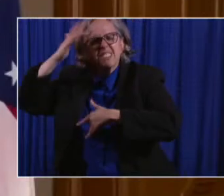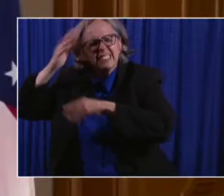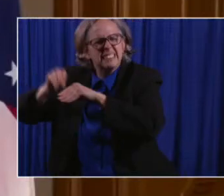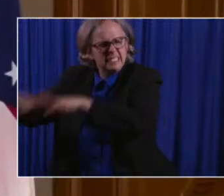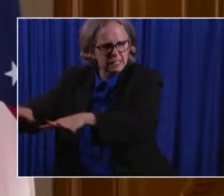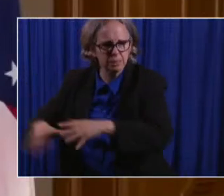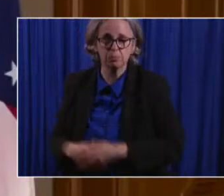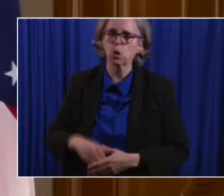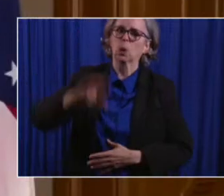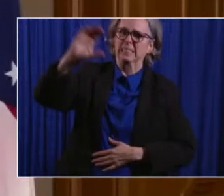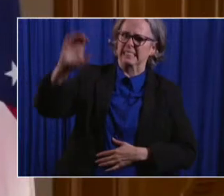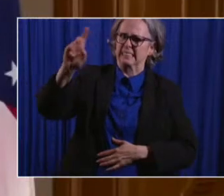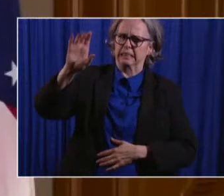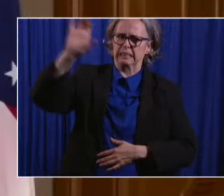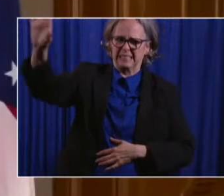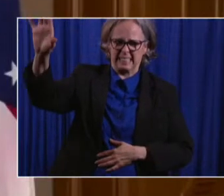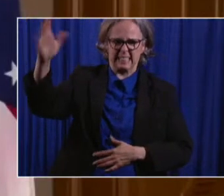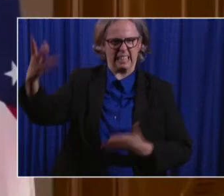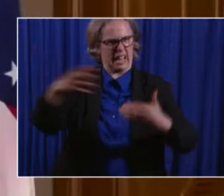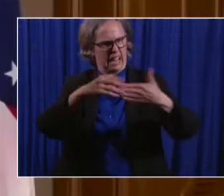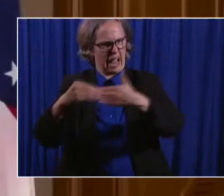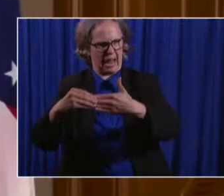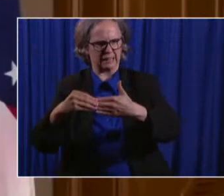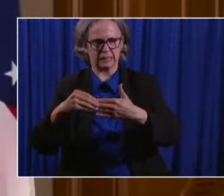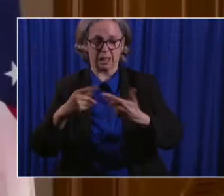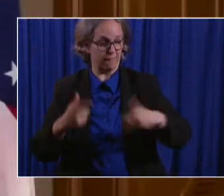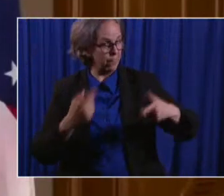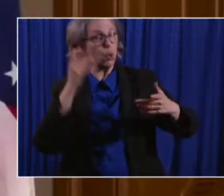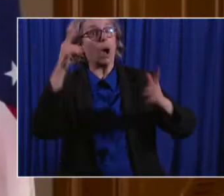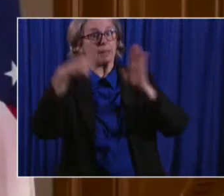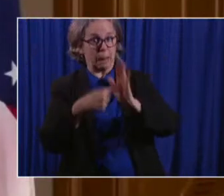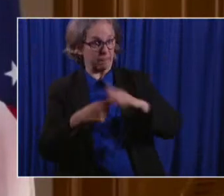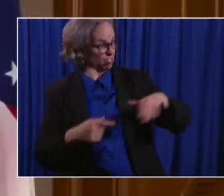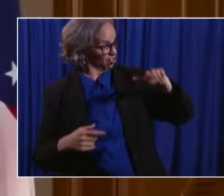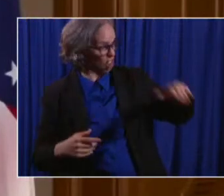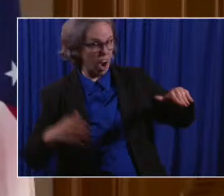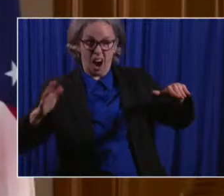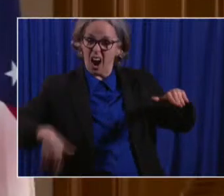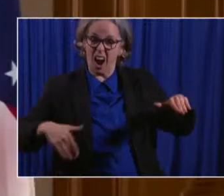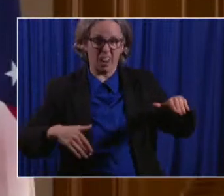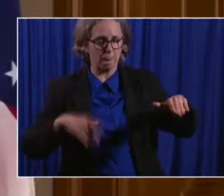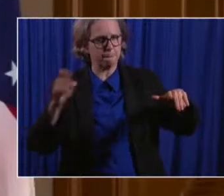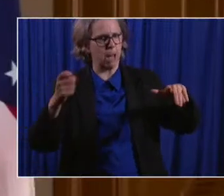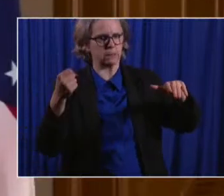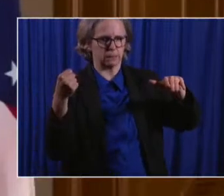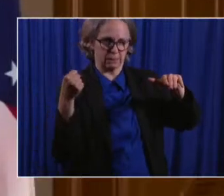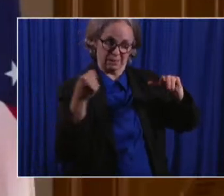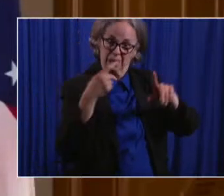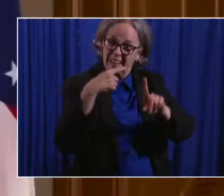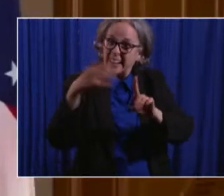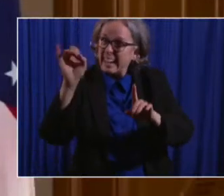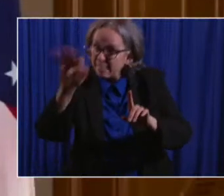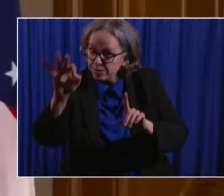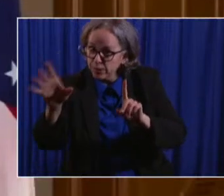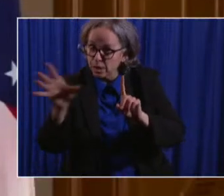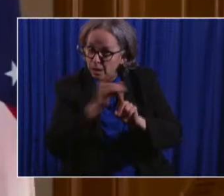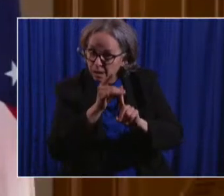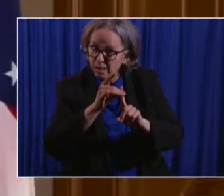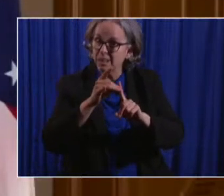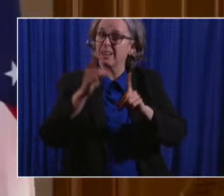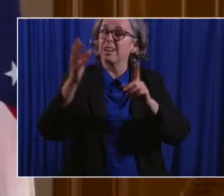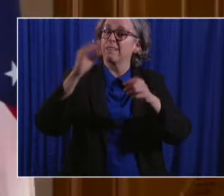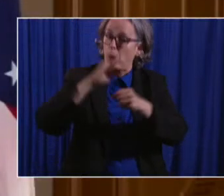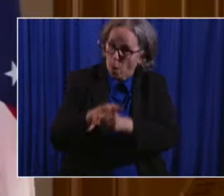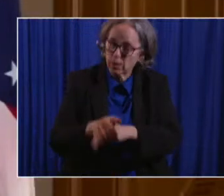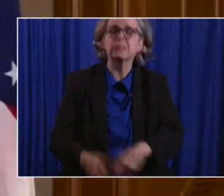if a child has not been vaccinated, they should isolate if they test positive for COVID. While this is not